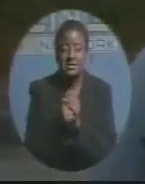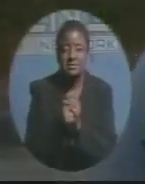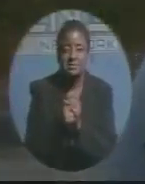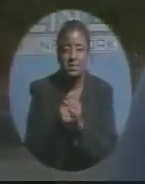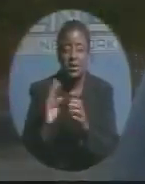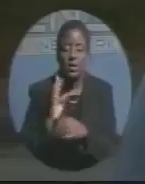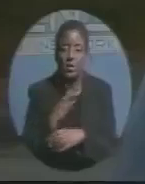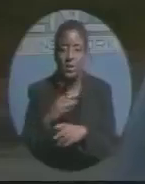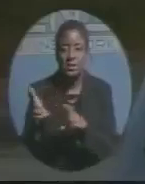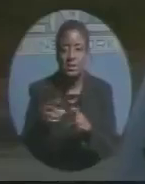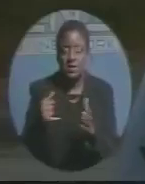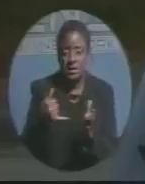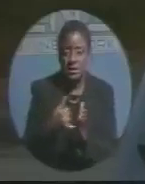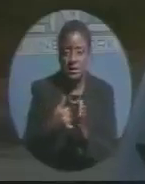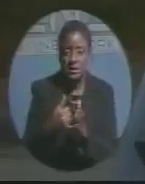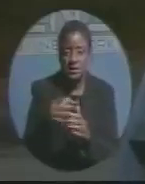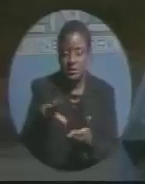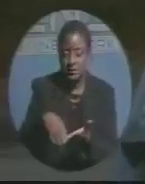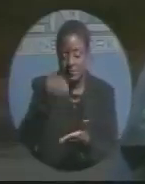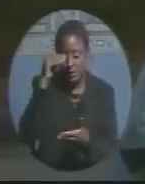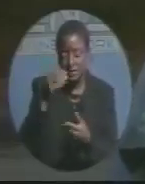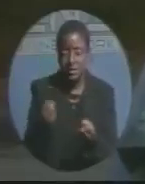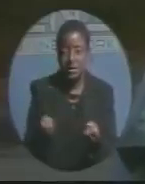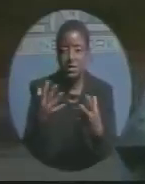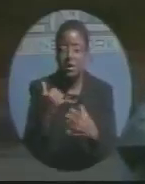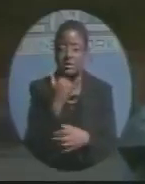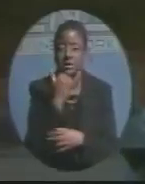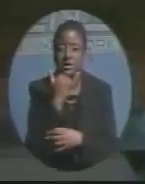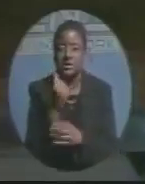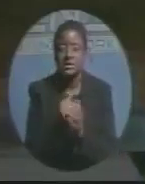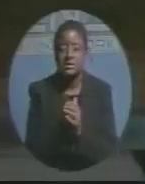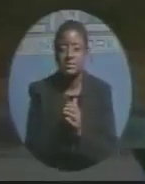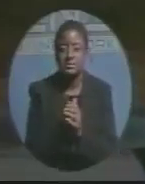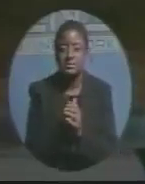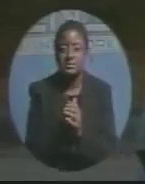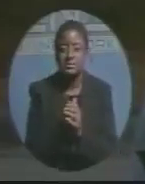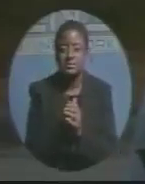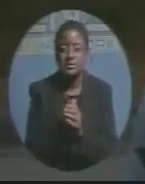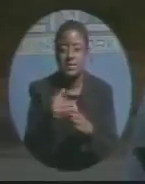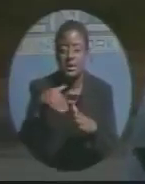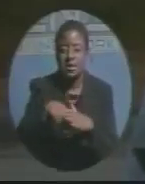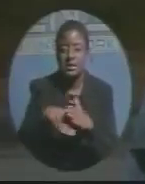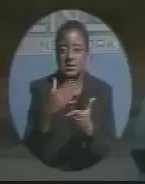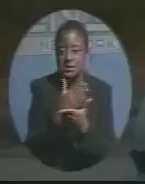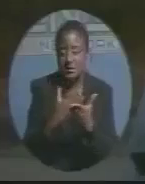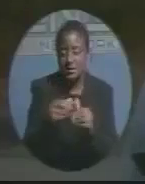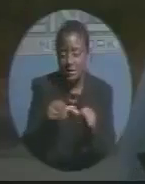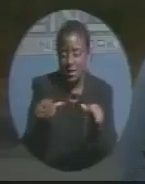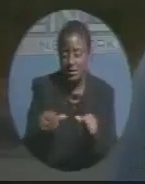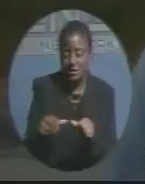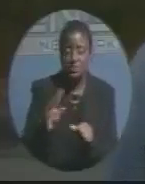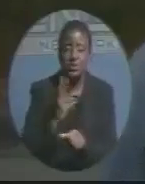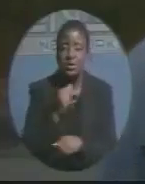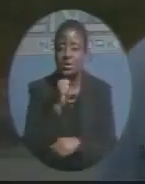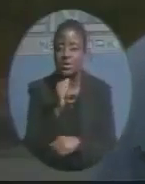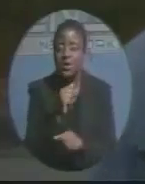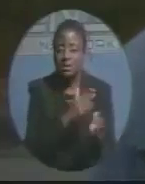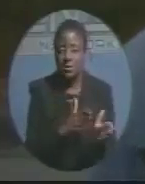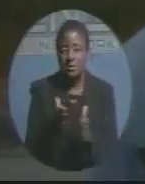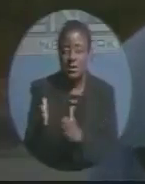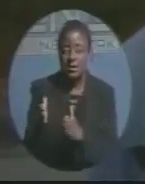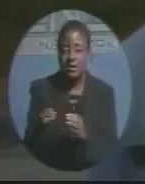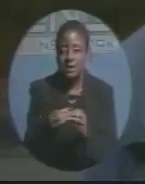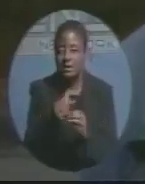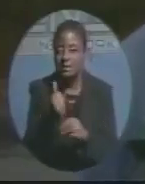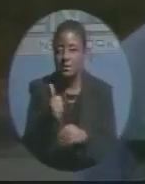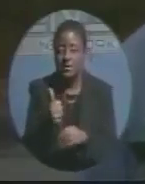We did it. We found that there was a lot of errors. We found that in certain areas we were not prepared. In most